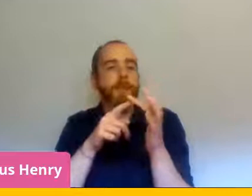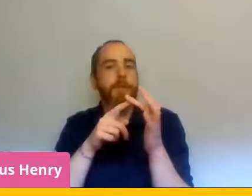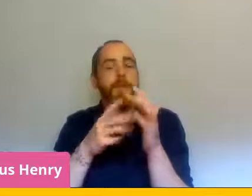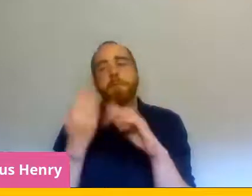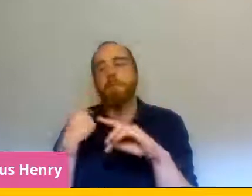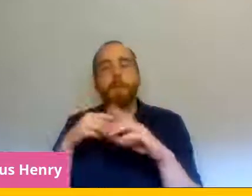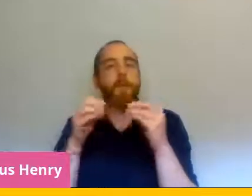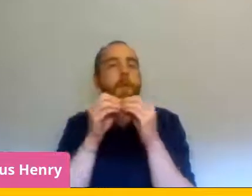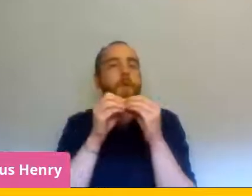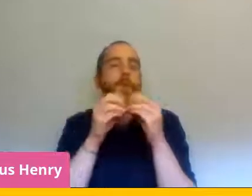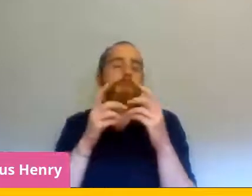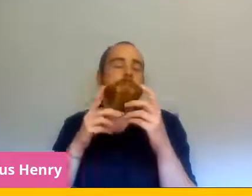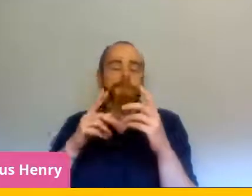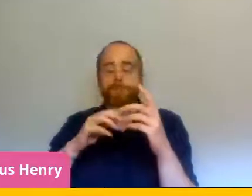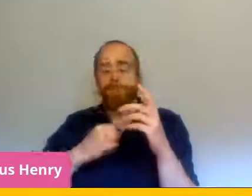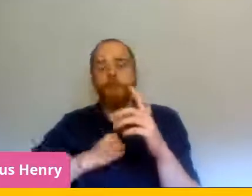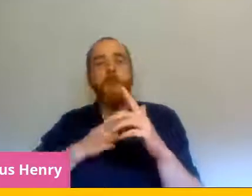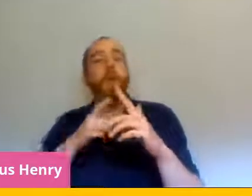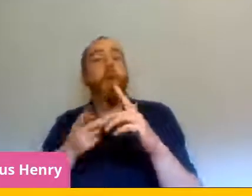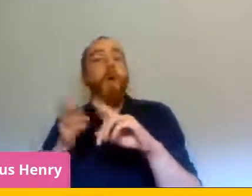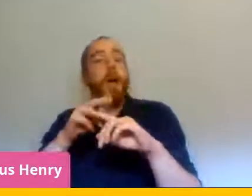the